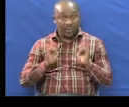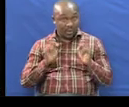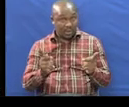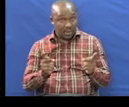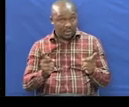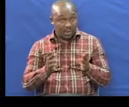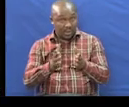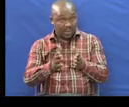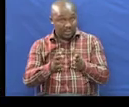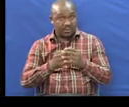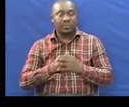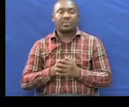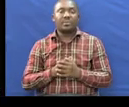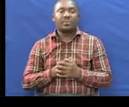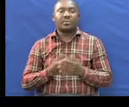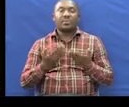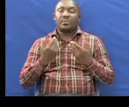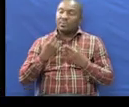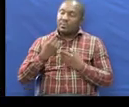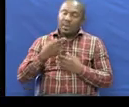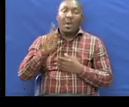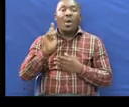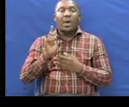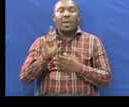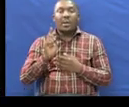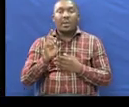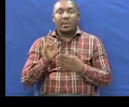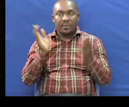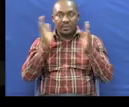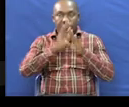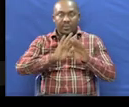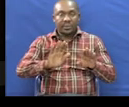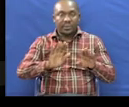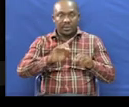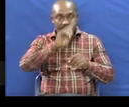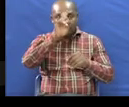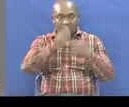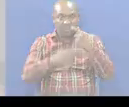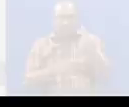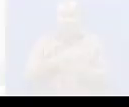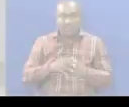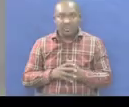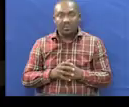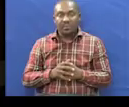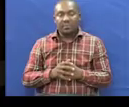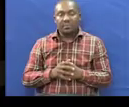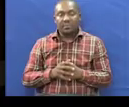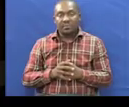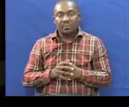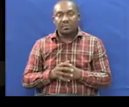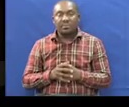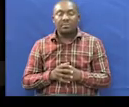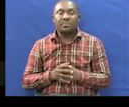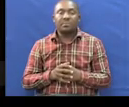Okay, another question. We have already finished about question number 1. Okay, let